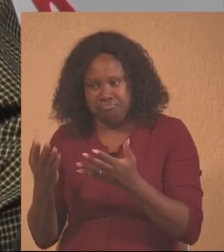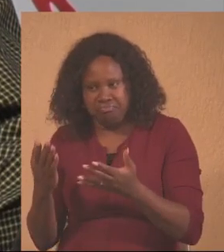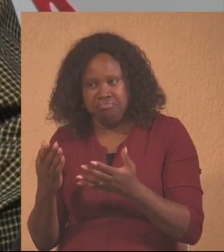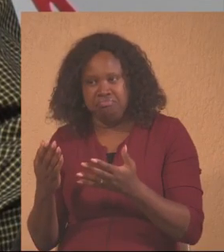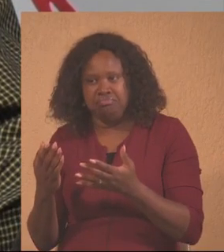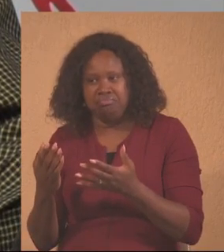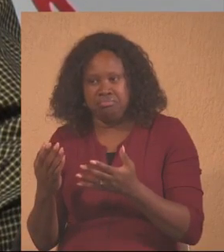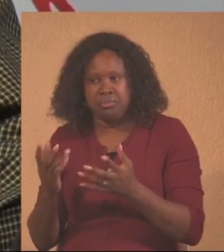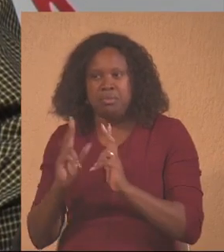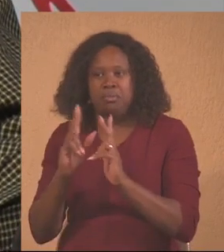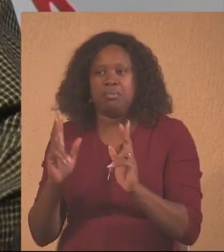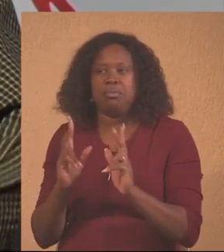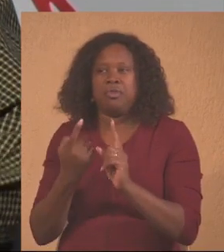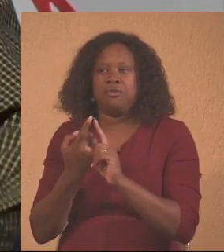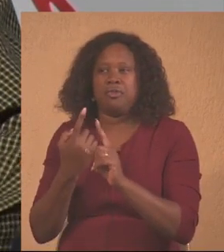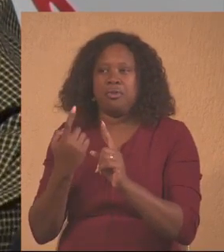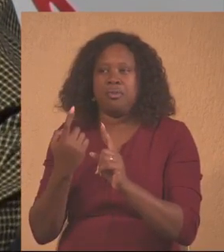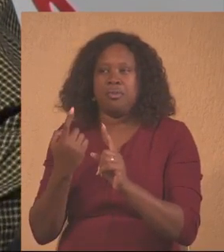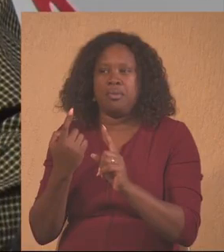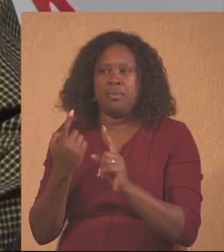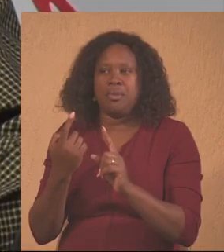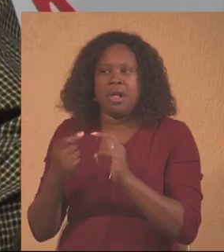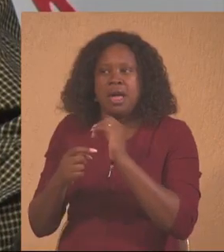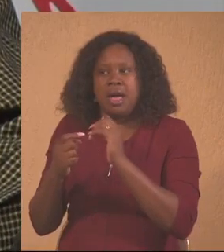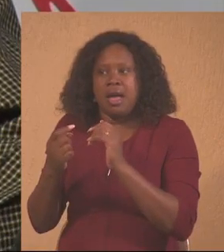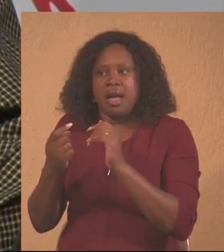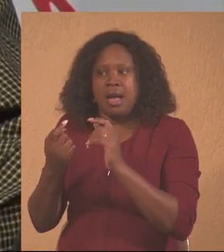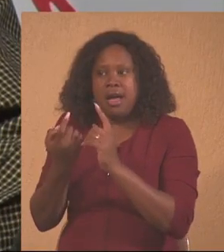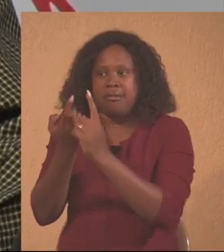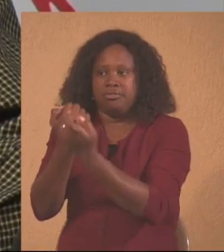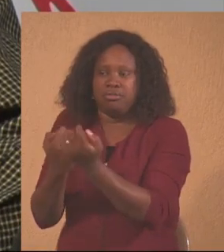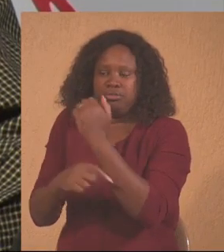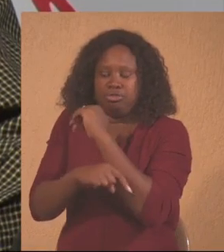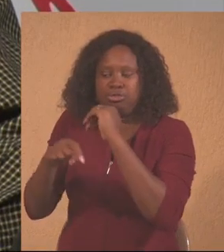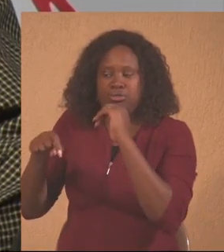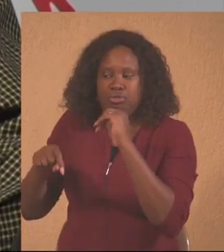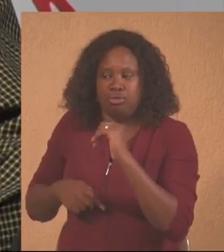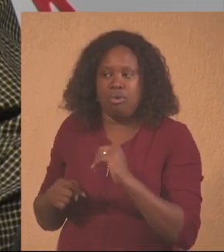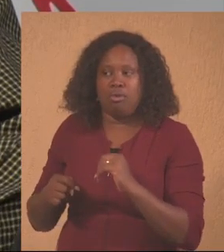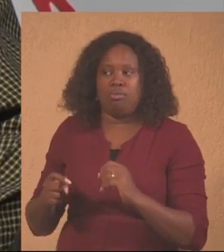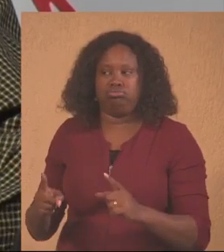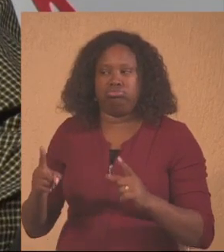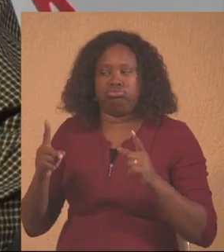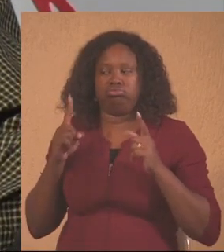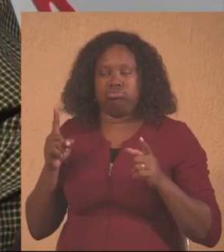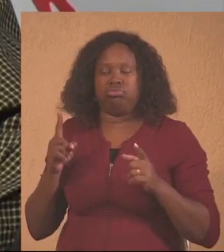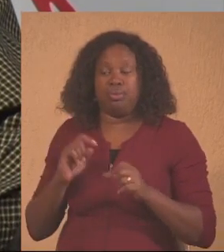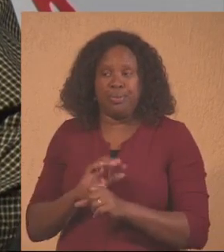coming from risk countries, people that has